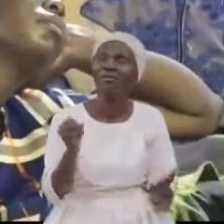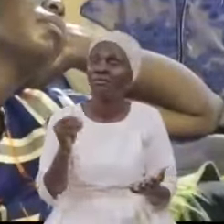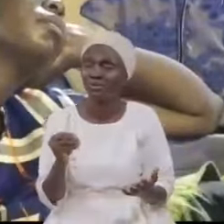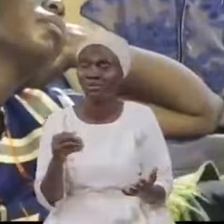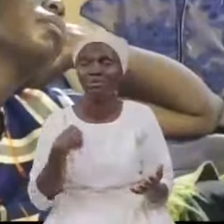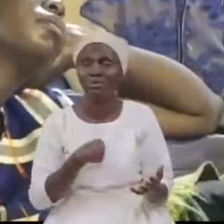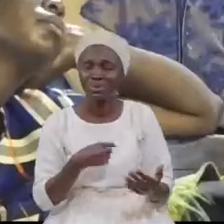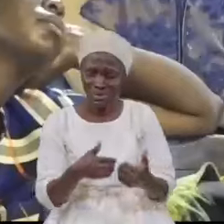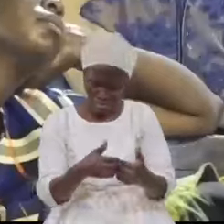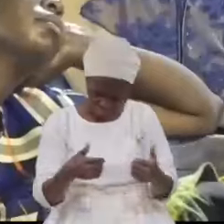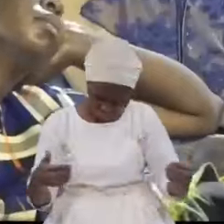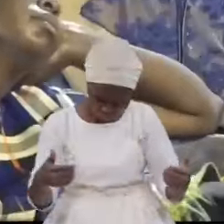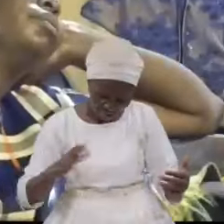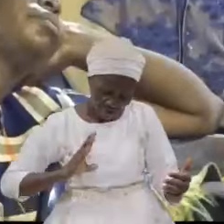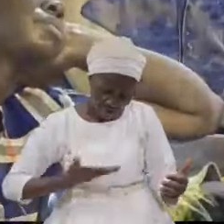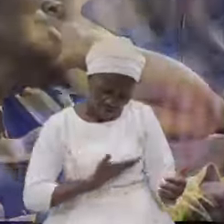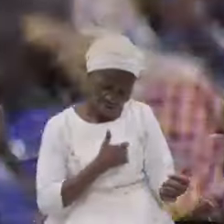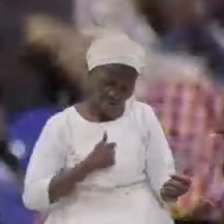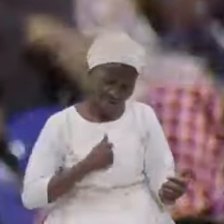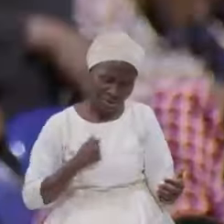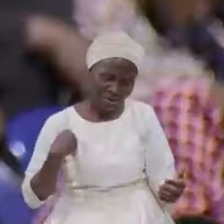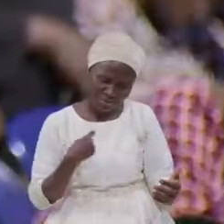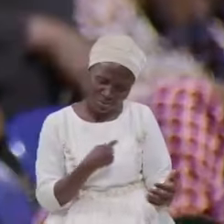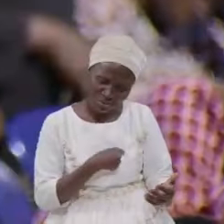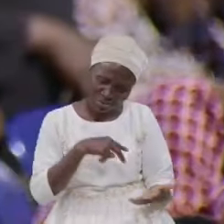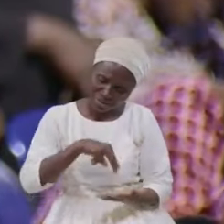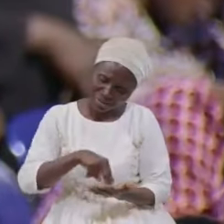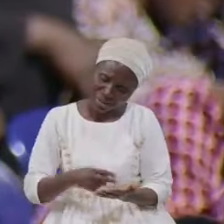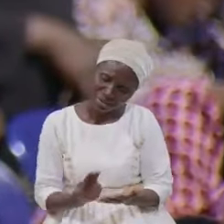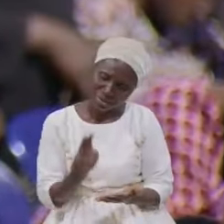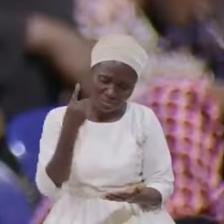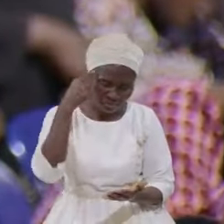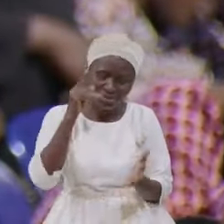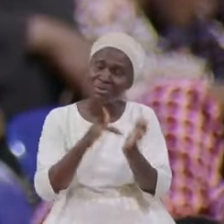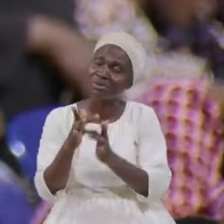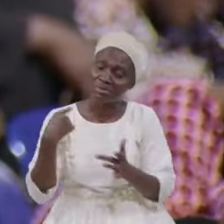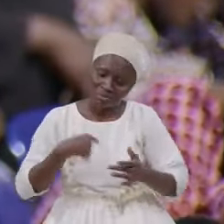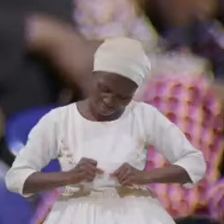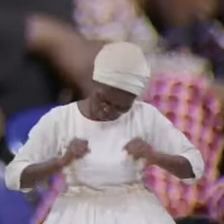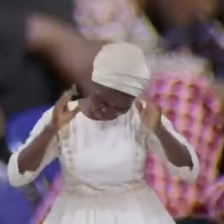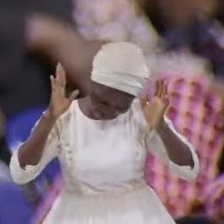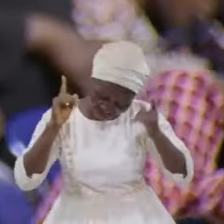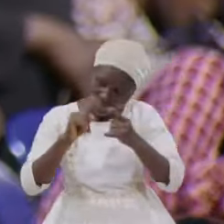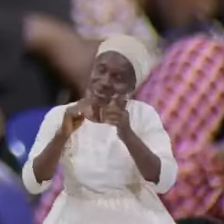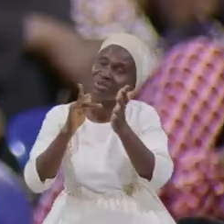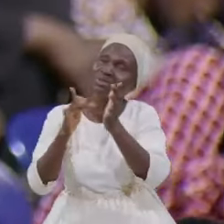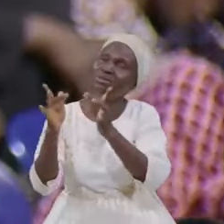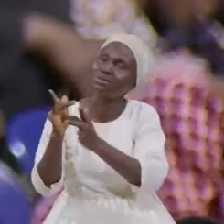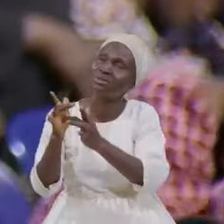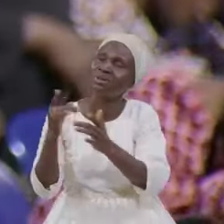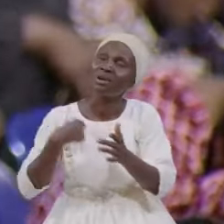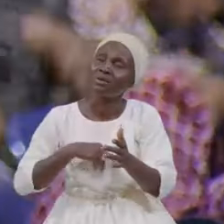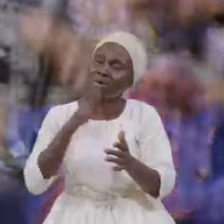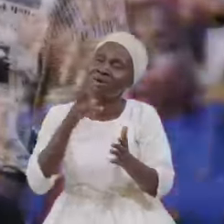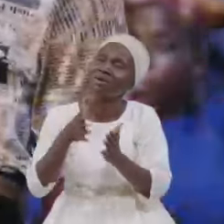We stand up for Jesus. We surrender unto Jesus. We're asking, Lord, all the sins that